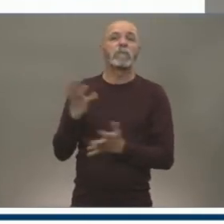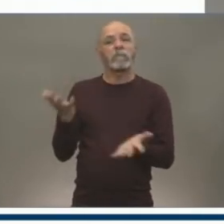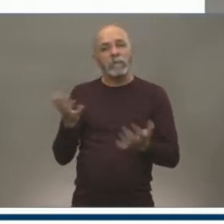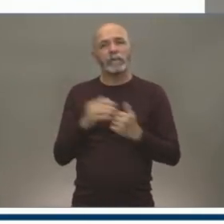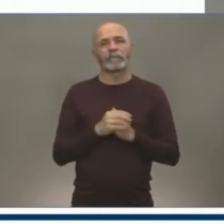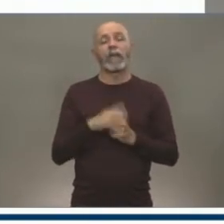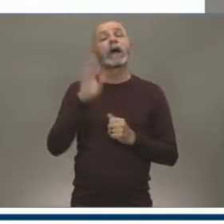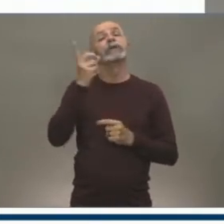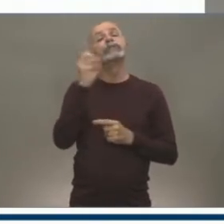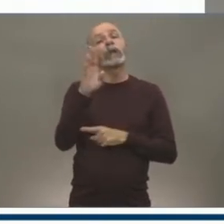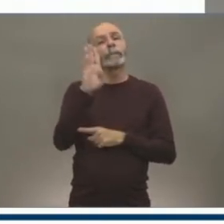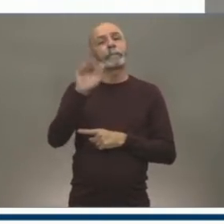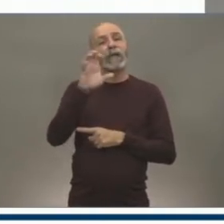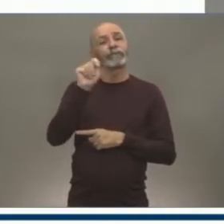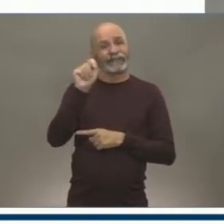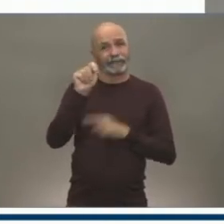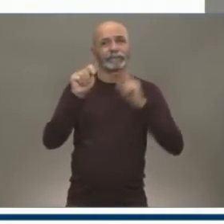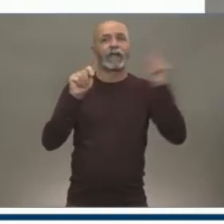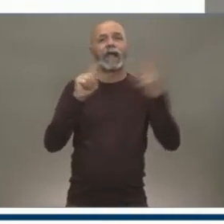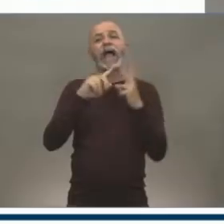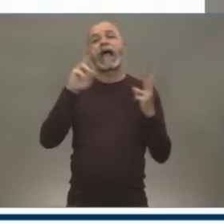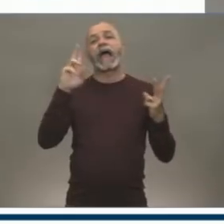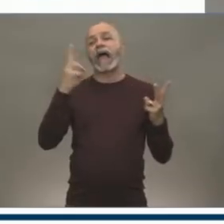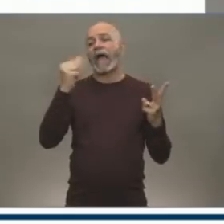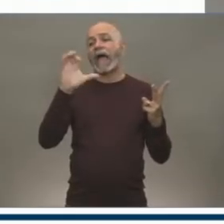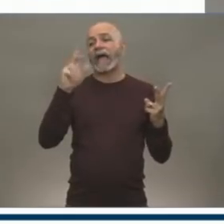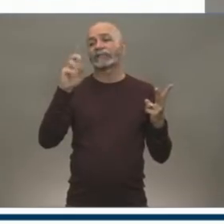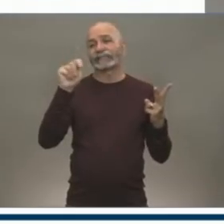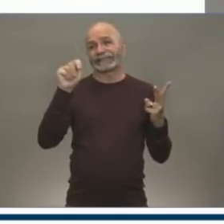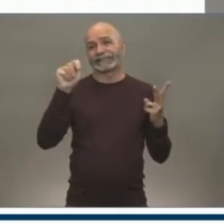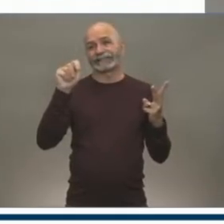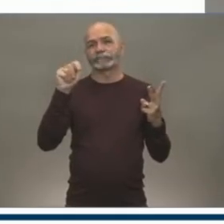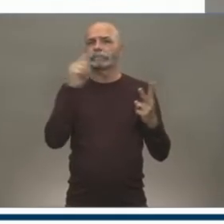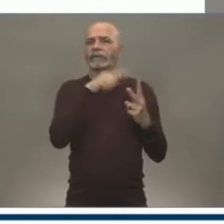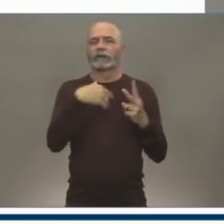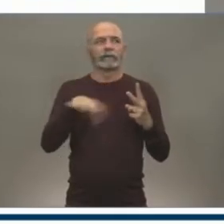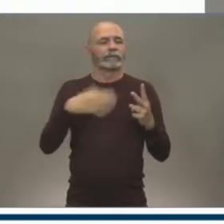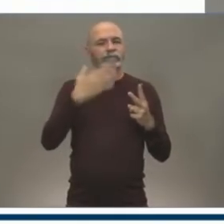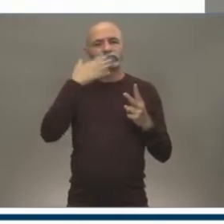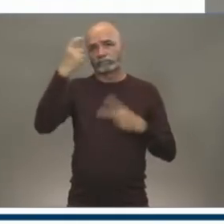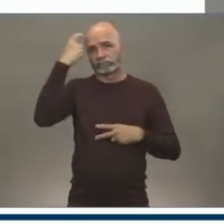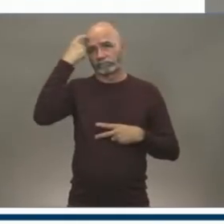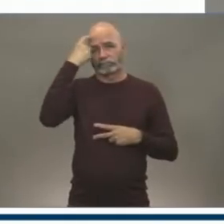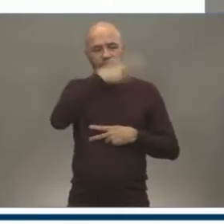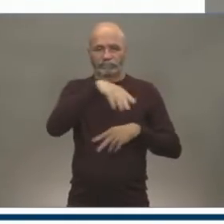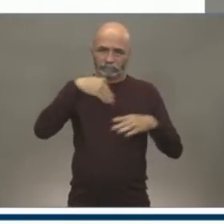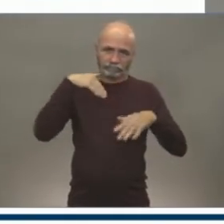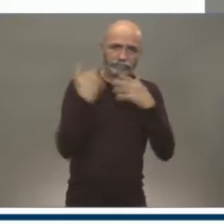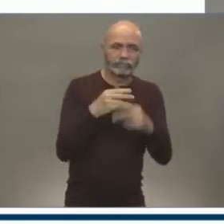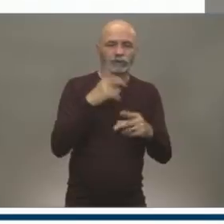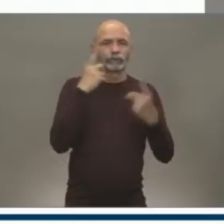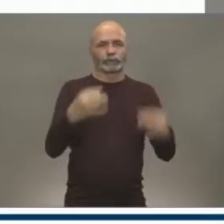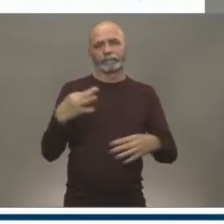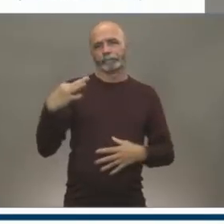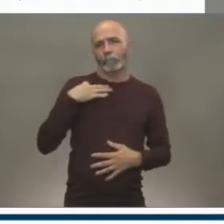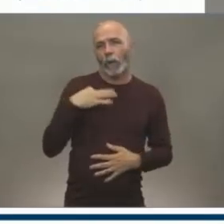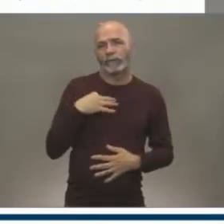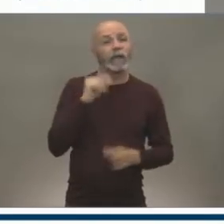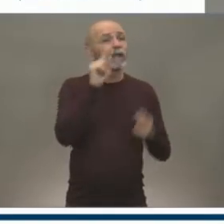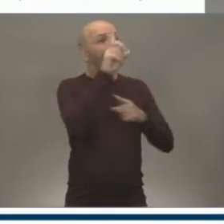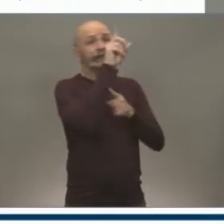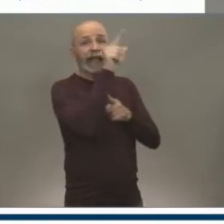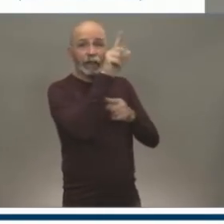leading this work. They have mobilized a large number of volunteers from the Dalhousie community and other places, and I want to